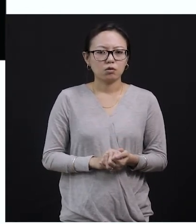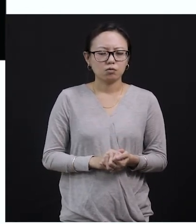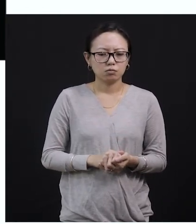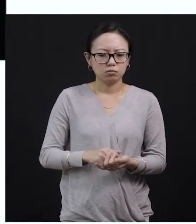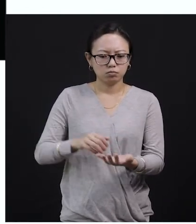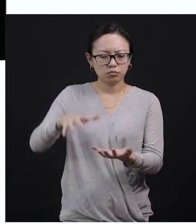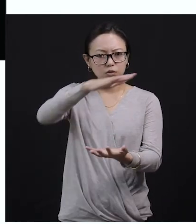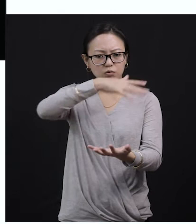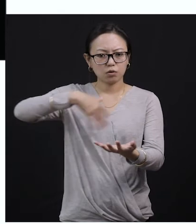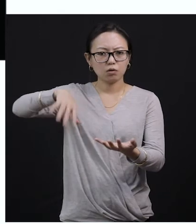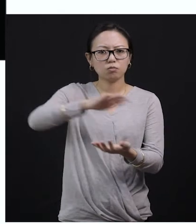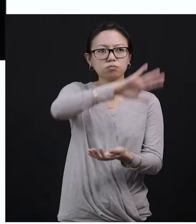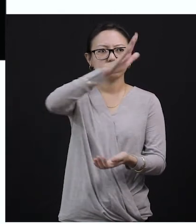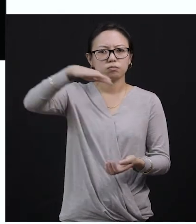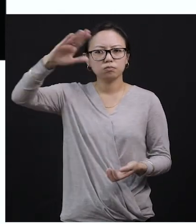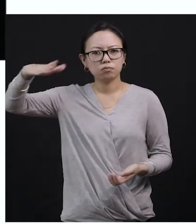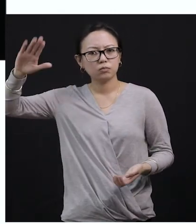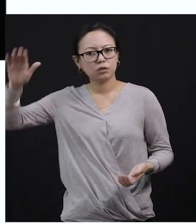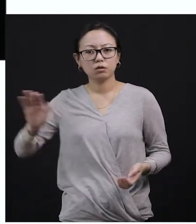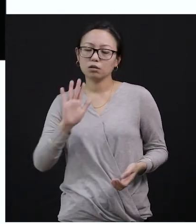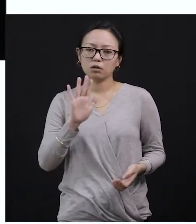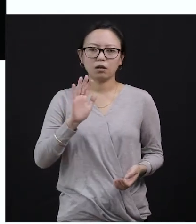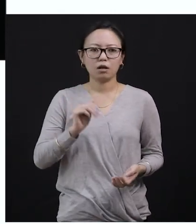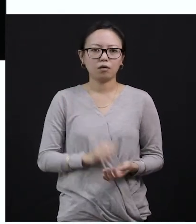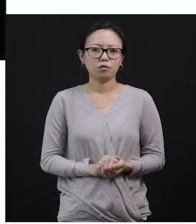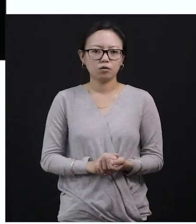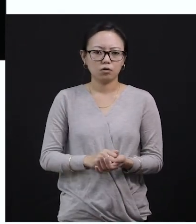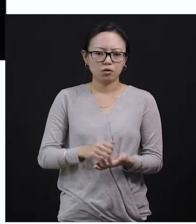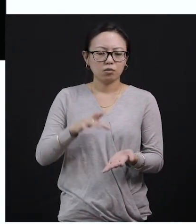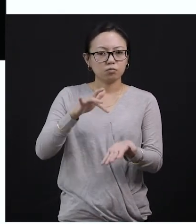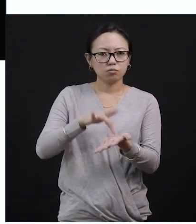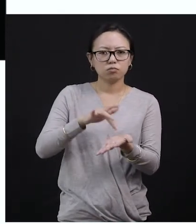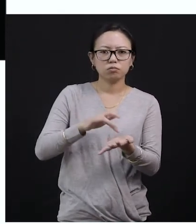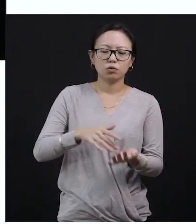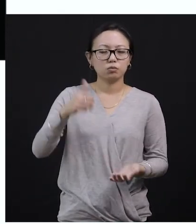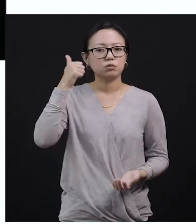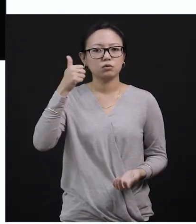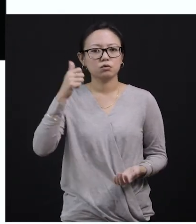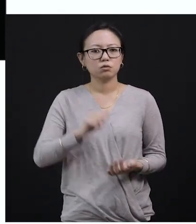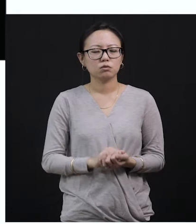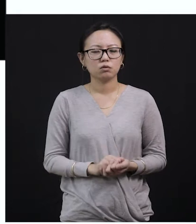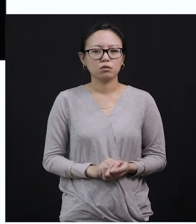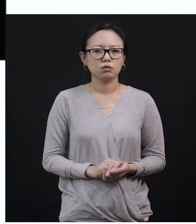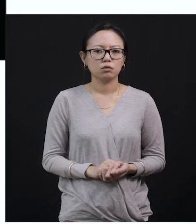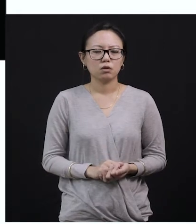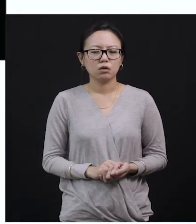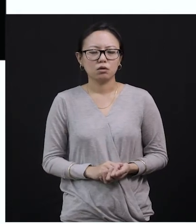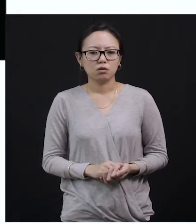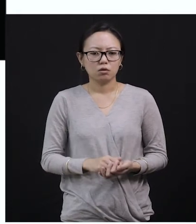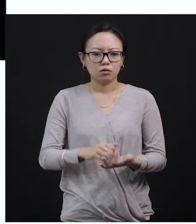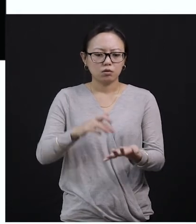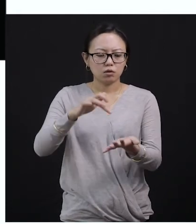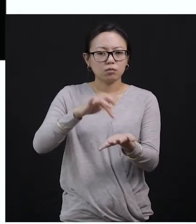hills, okay? The location itself was very good. That is why it protected them from the enemies.